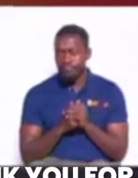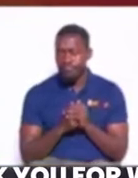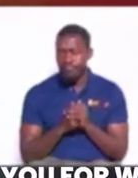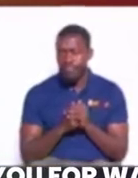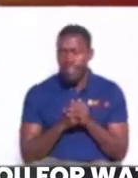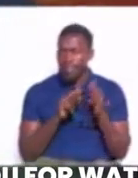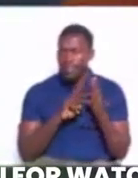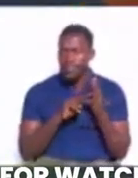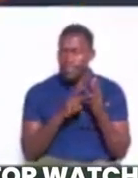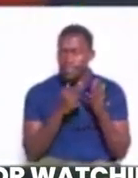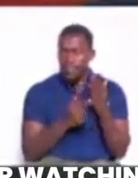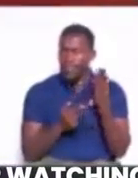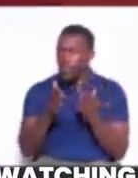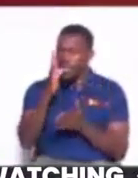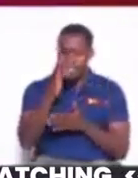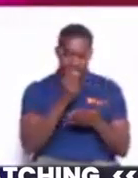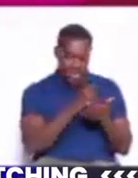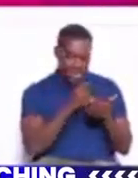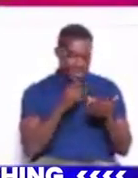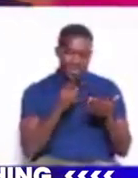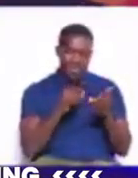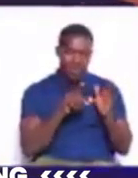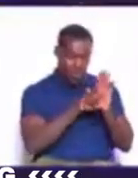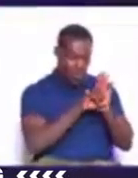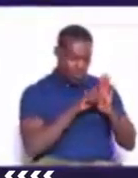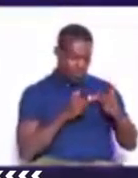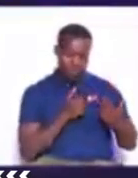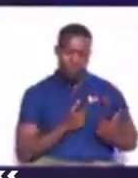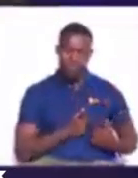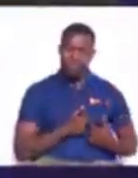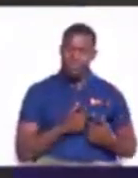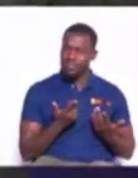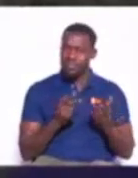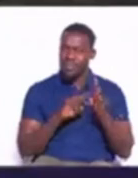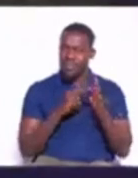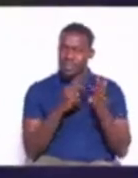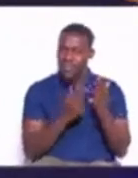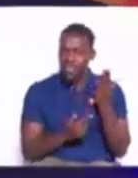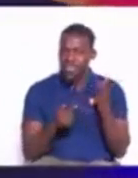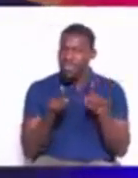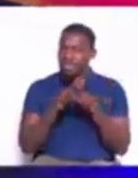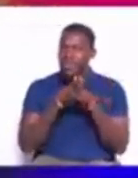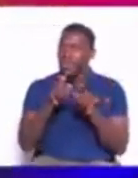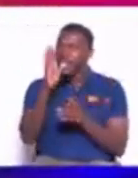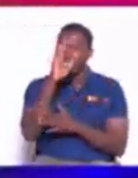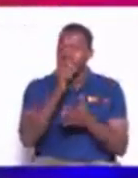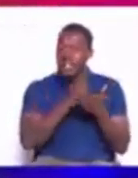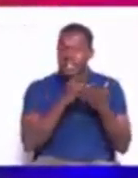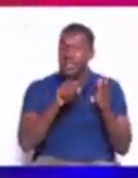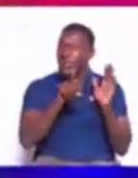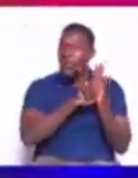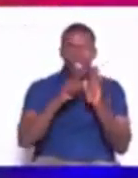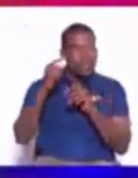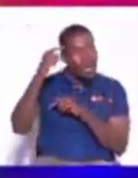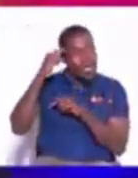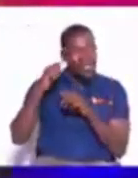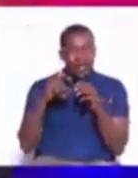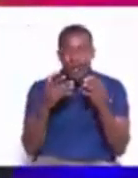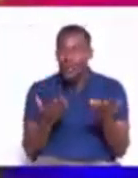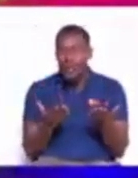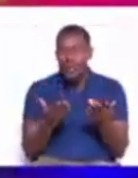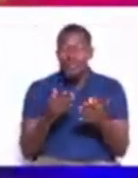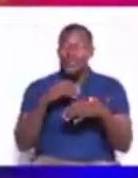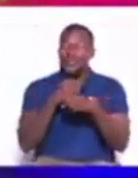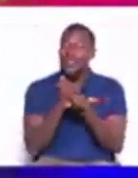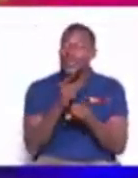he's going to write his law in our heart? He writes his law in our mind so we know what to do. He writes